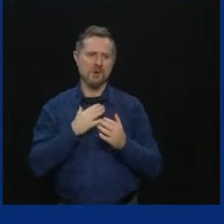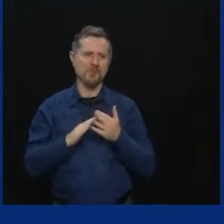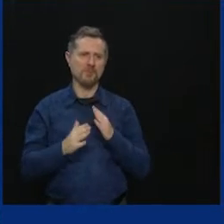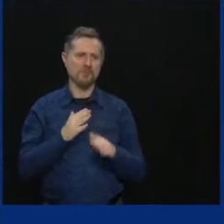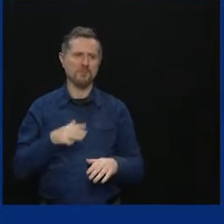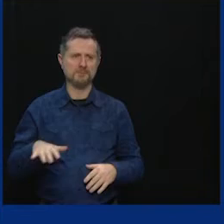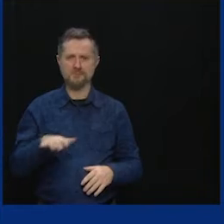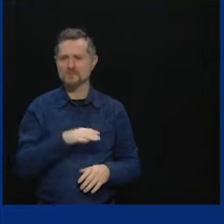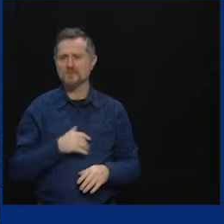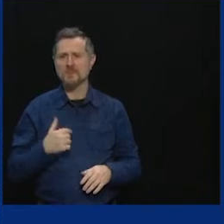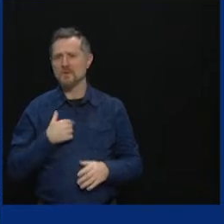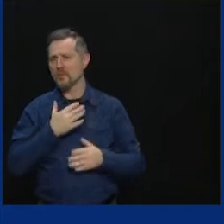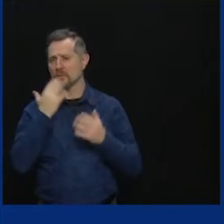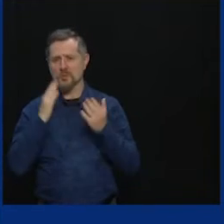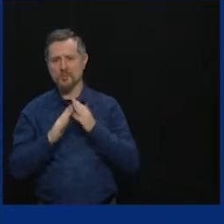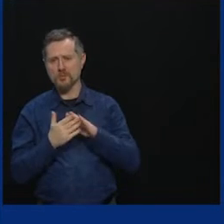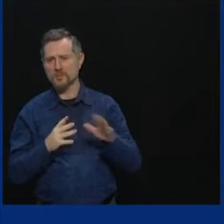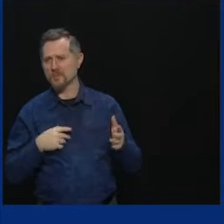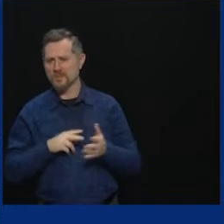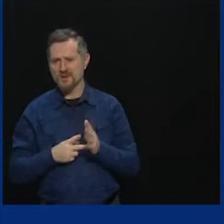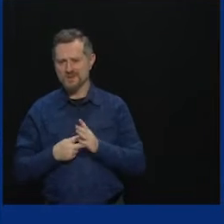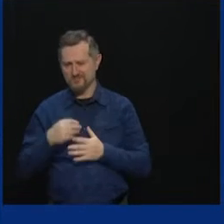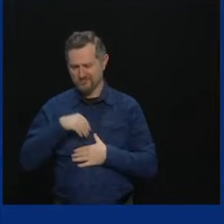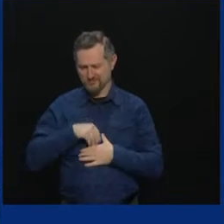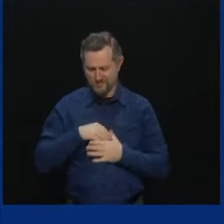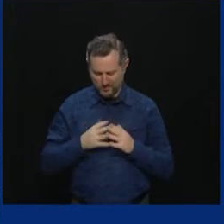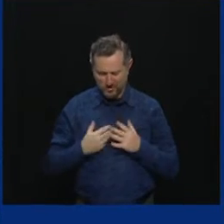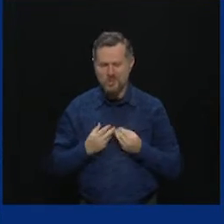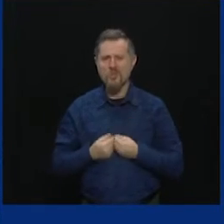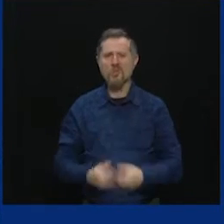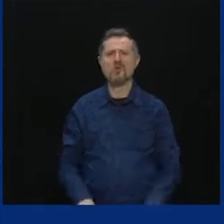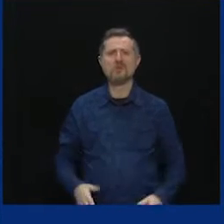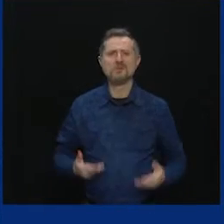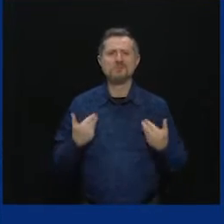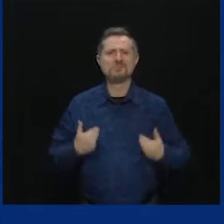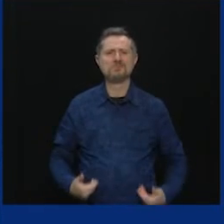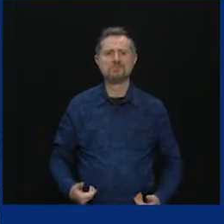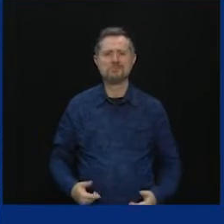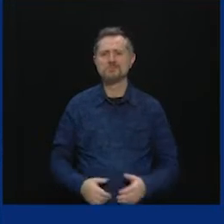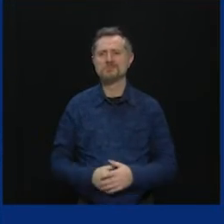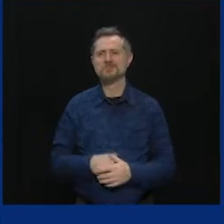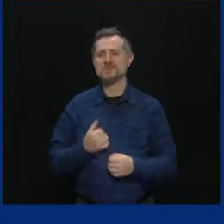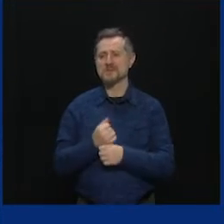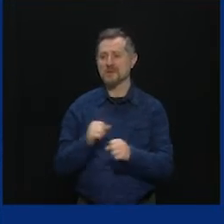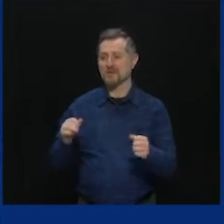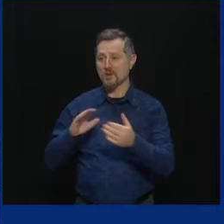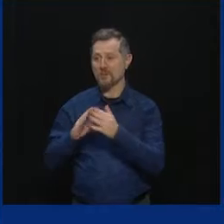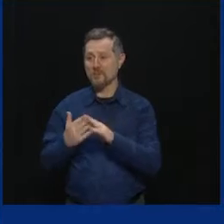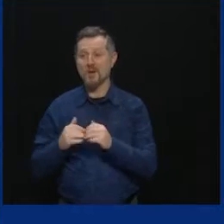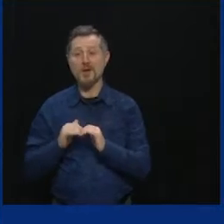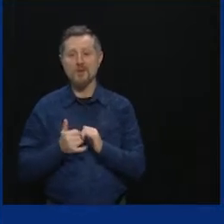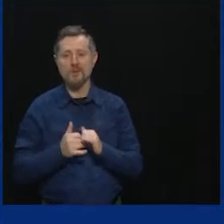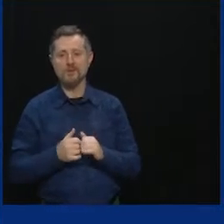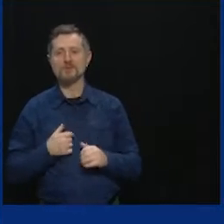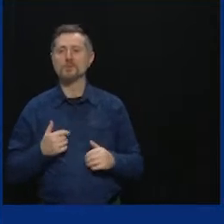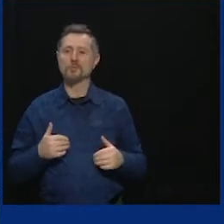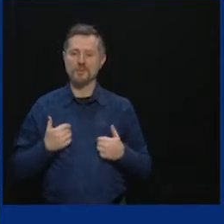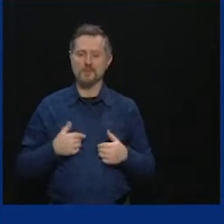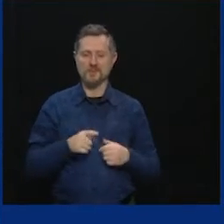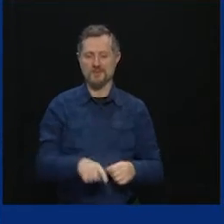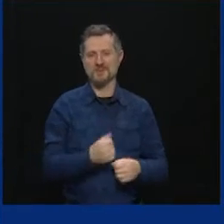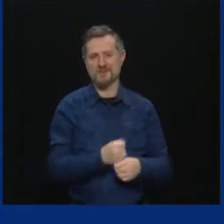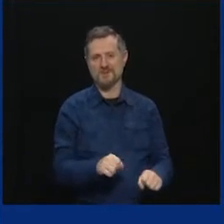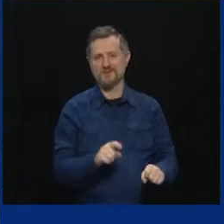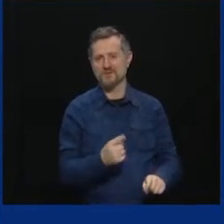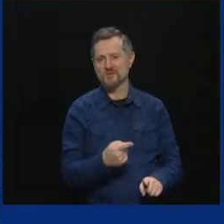our community? We're no one. And in order to save our community, we have to save our youth. In order to save our community,